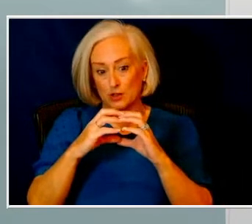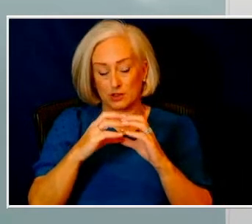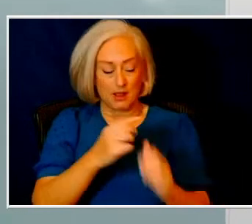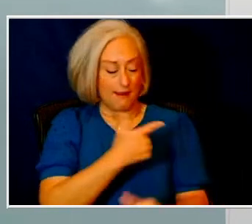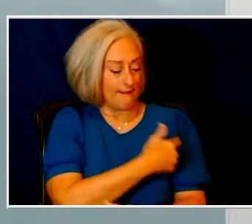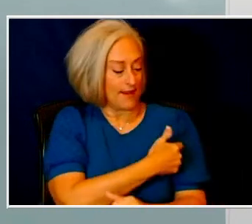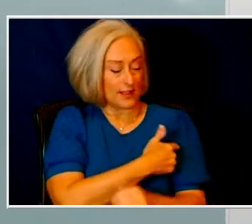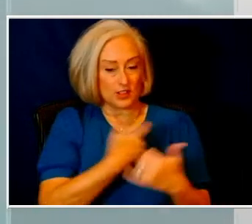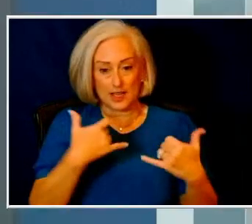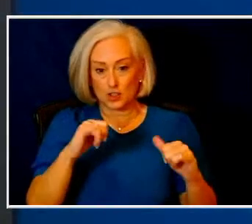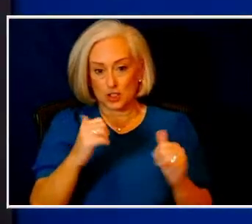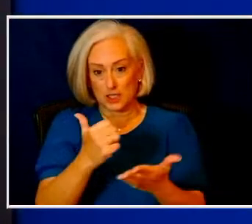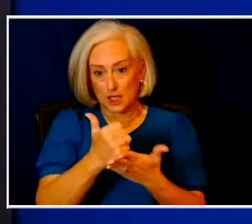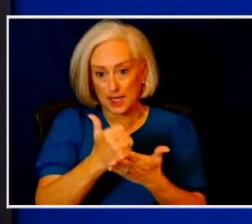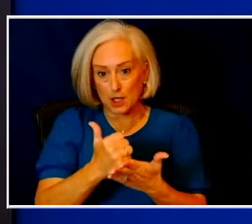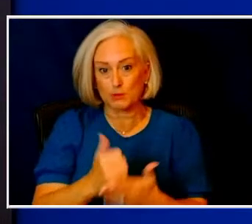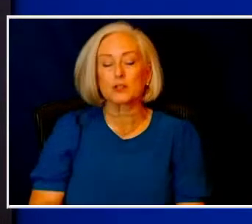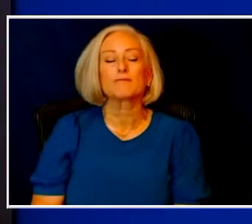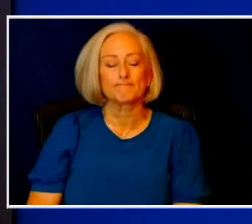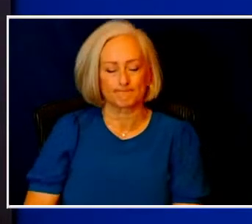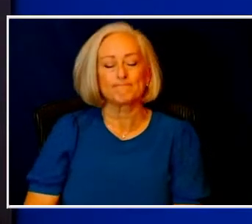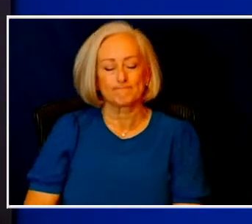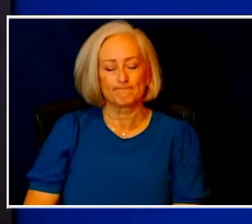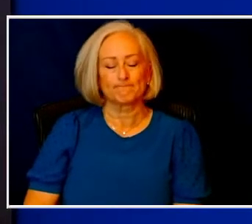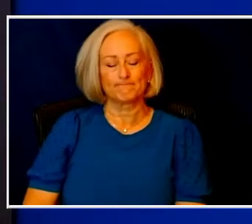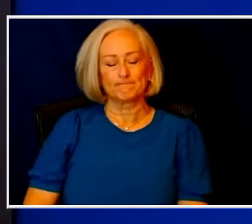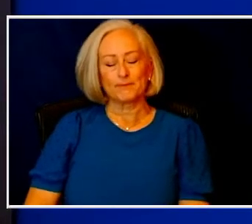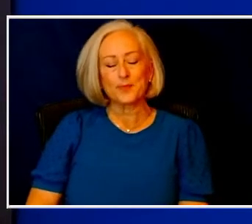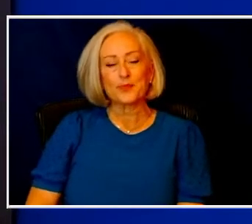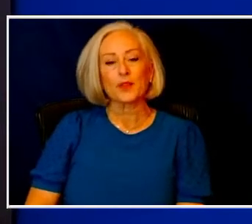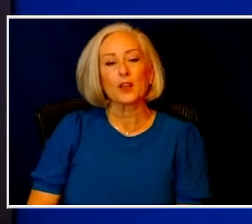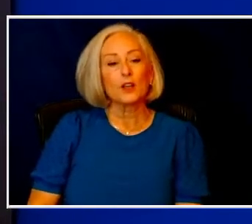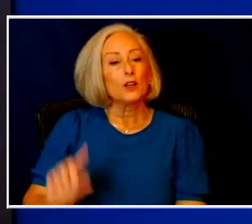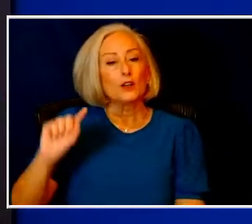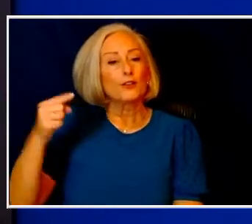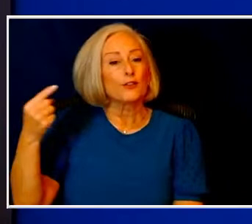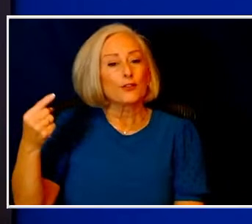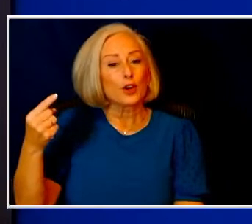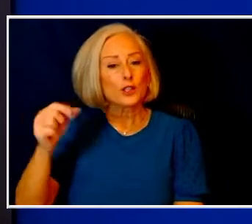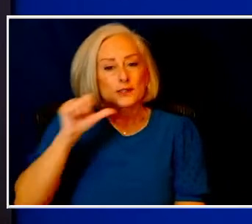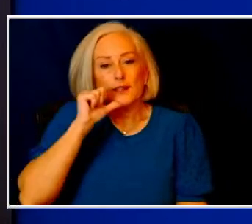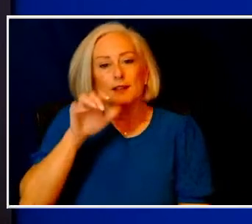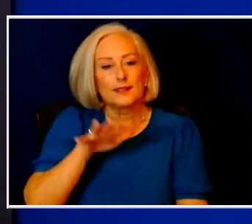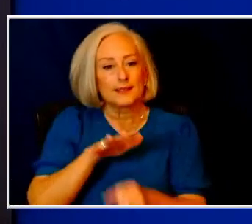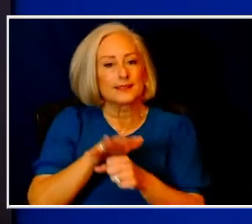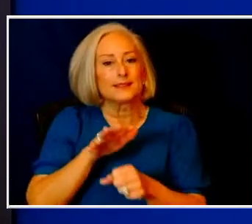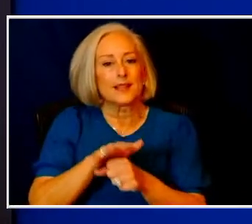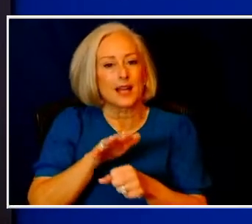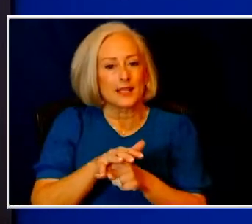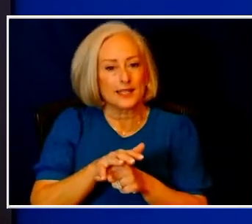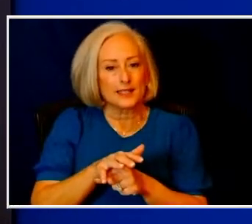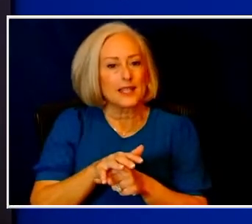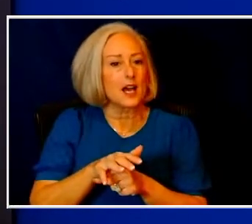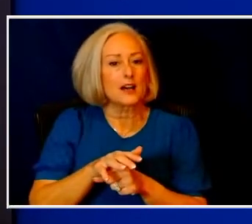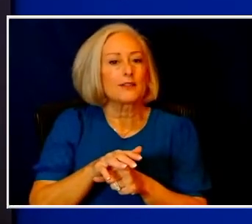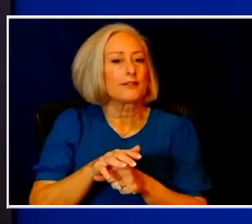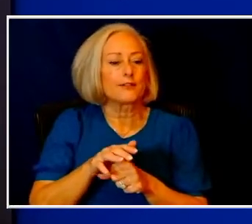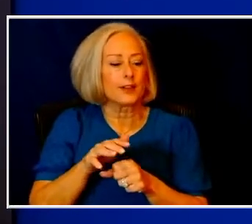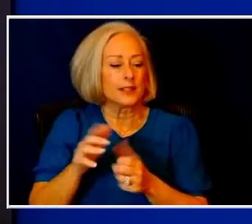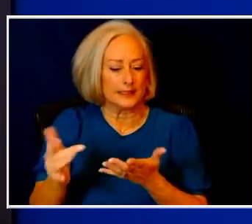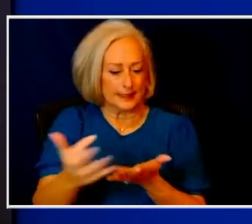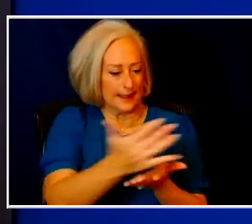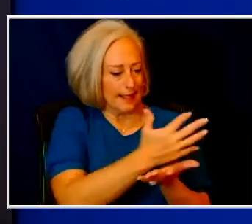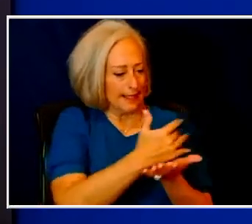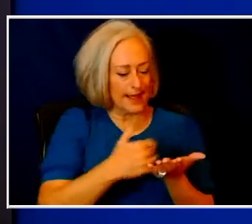think that's exactly right. I think first of all, there's not enough sequencing being done. I think we still need to collect more and more data